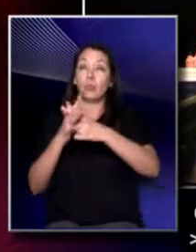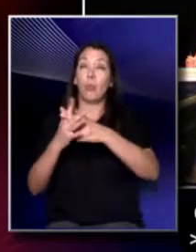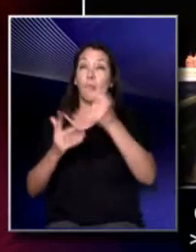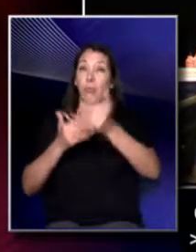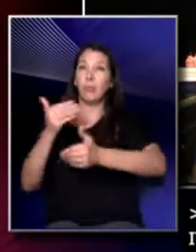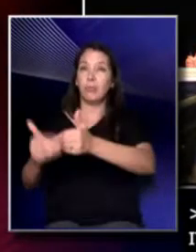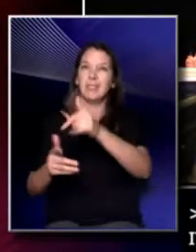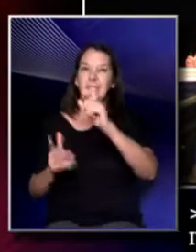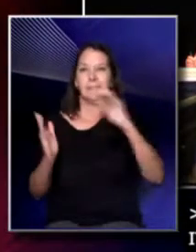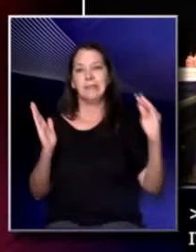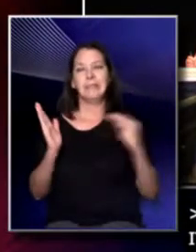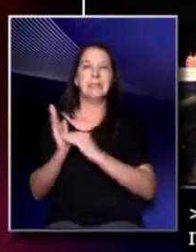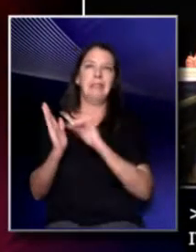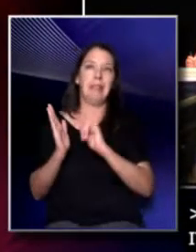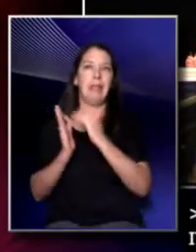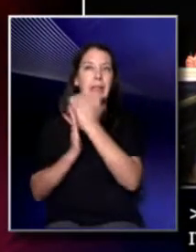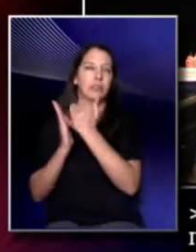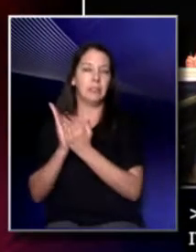meeting.